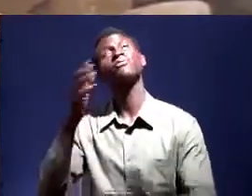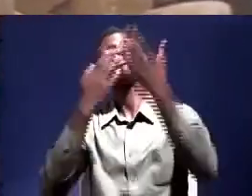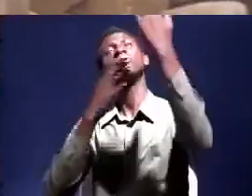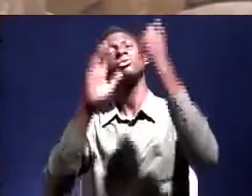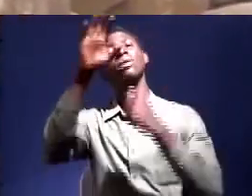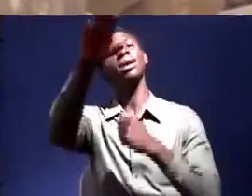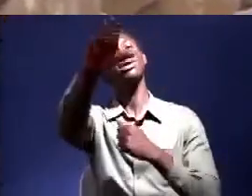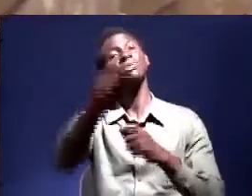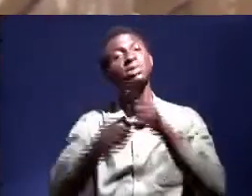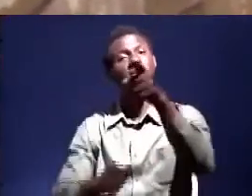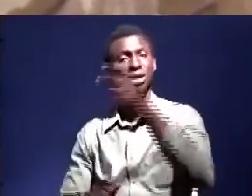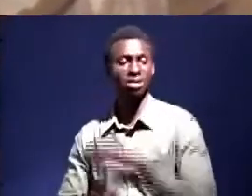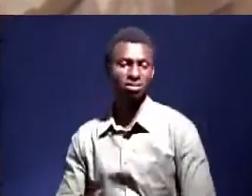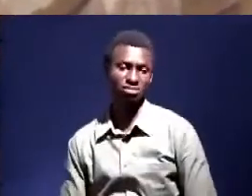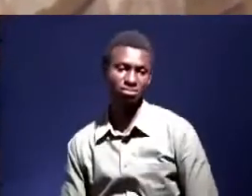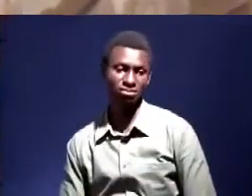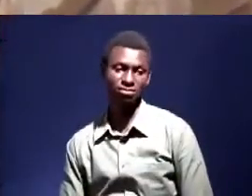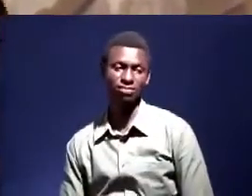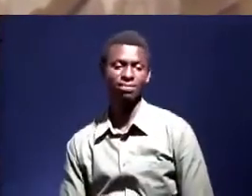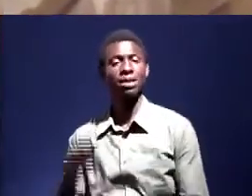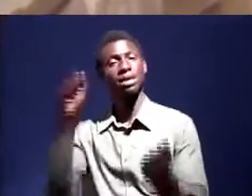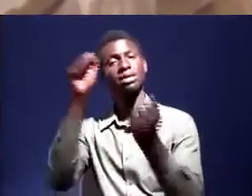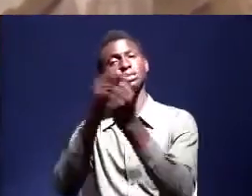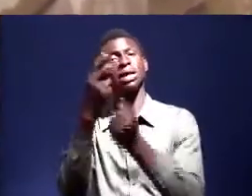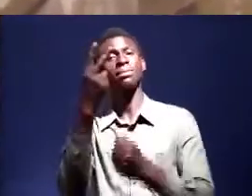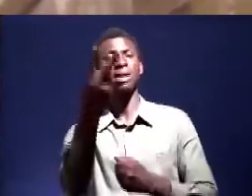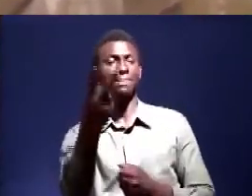Secondly, if you're a committed Christian